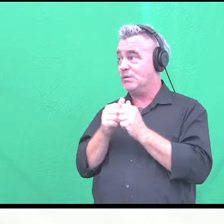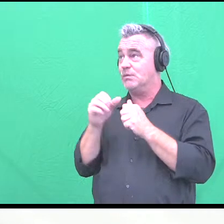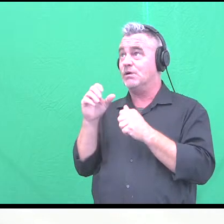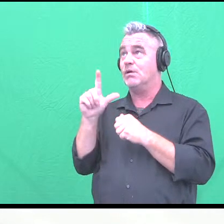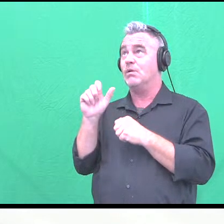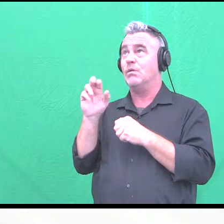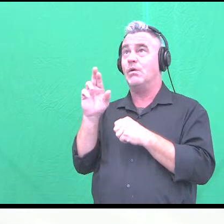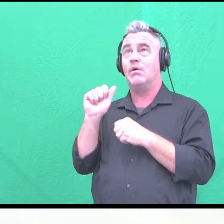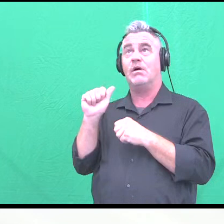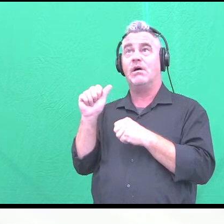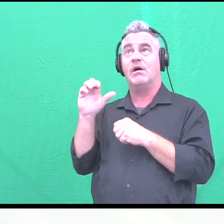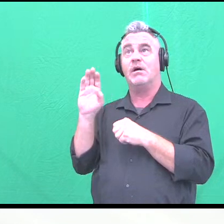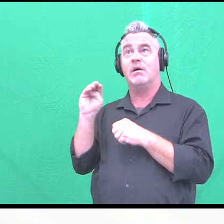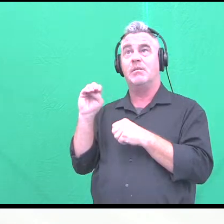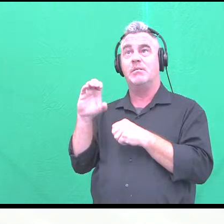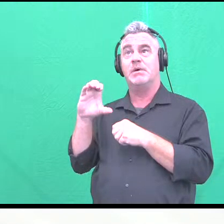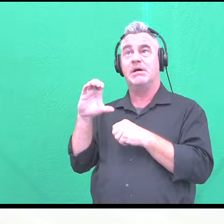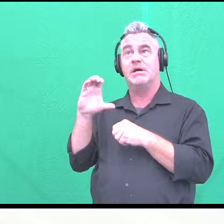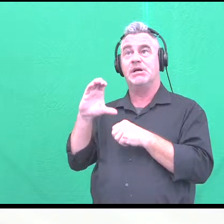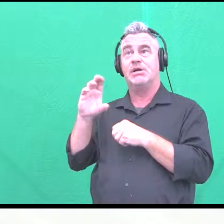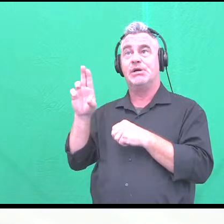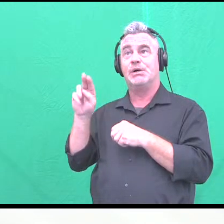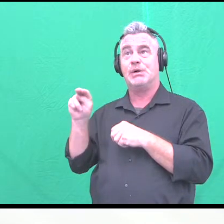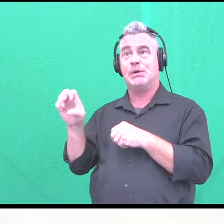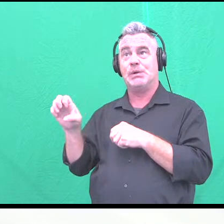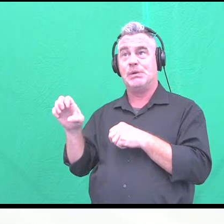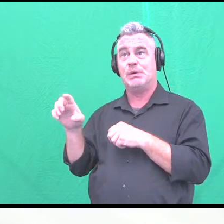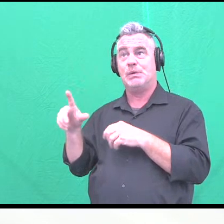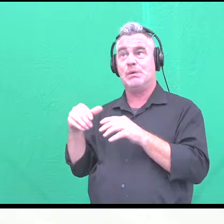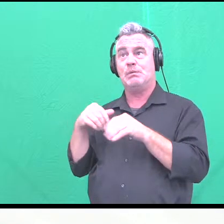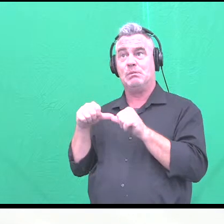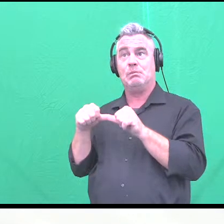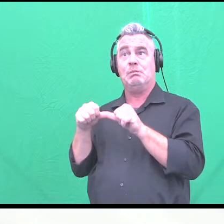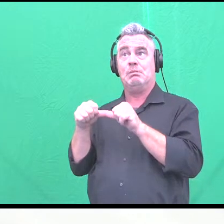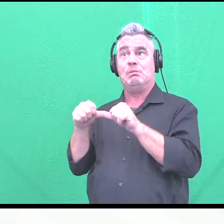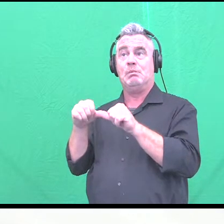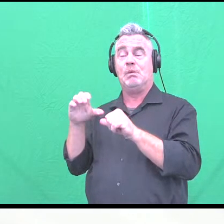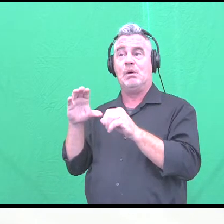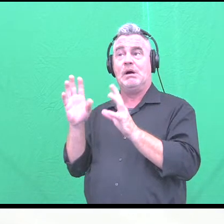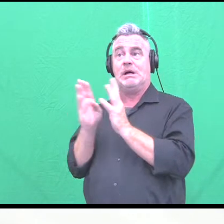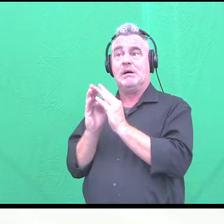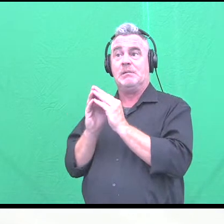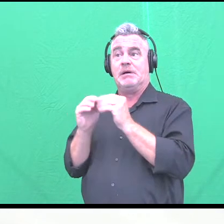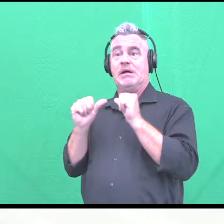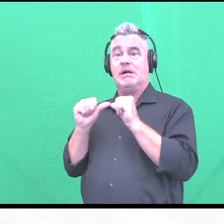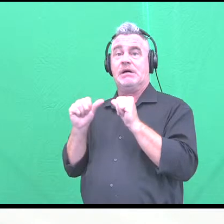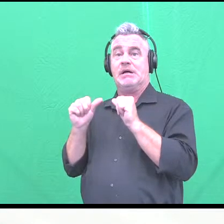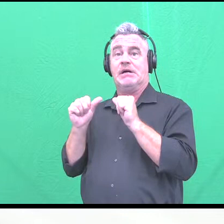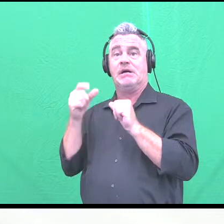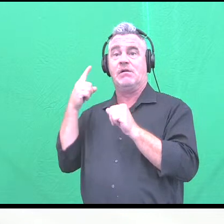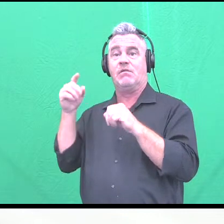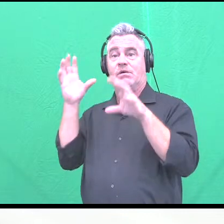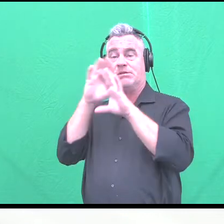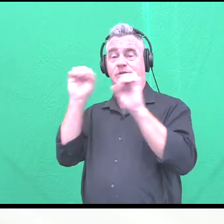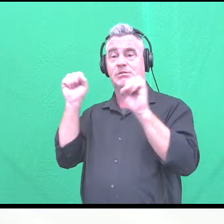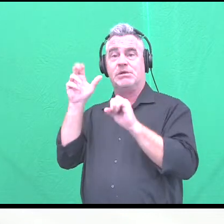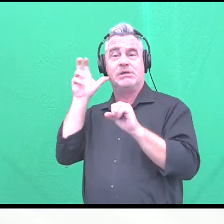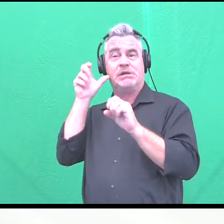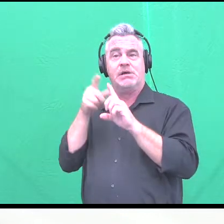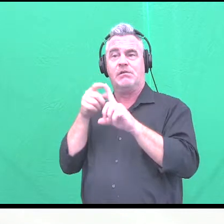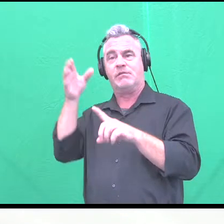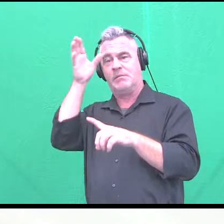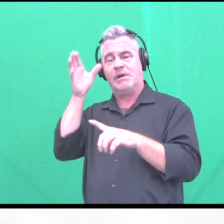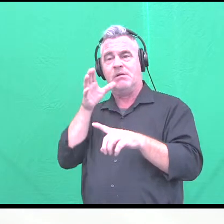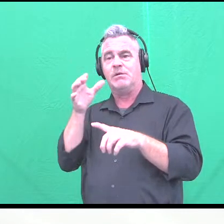we've continued it. It's gone really well. The committee allows for the superintendent to hear from our parents on what's working and what's